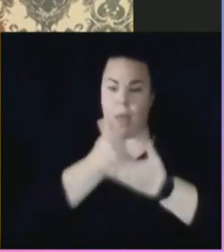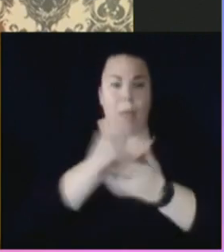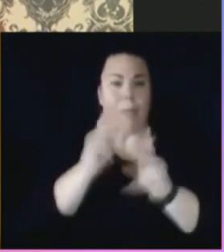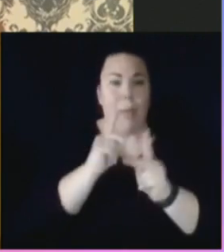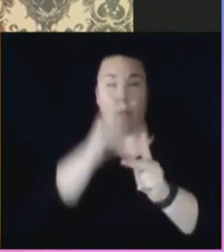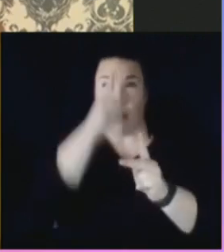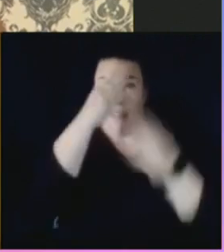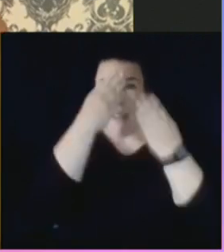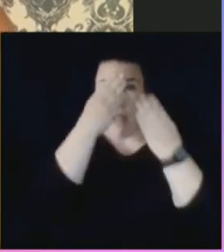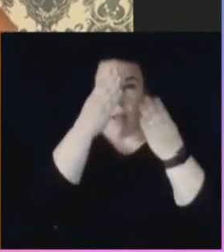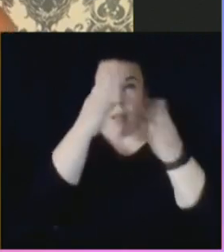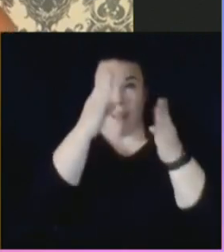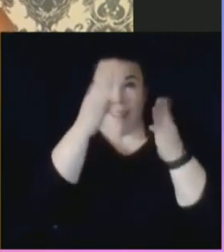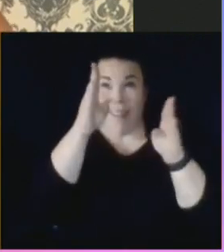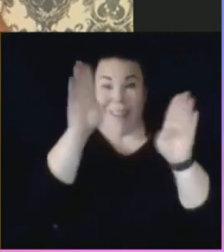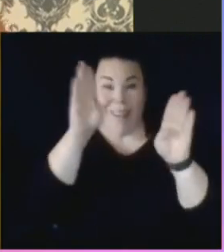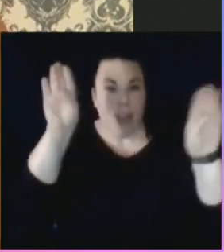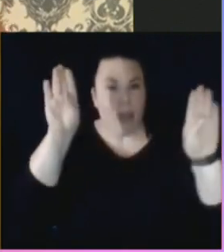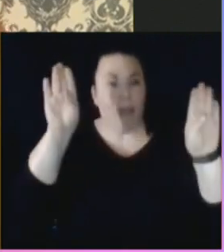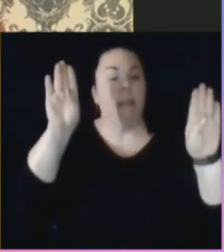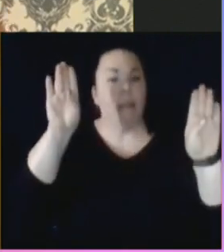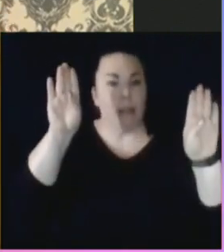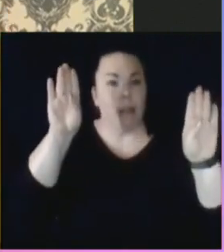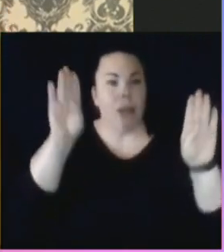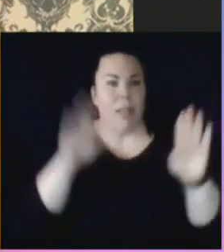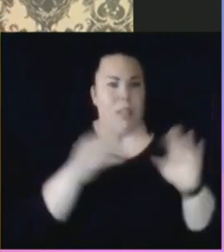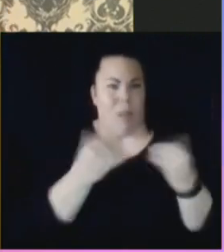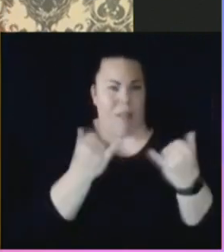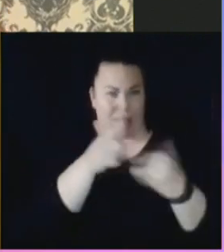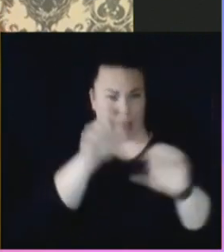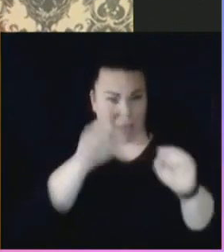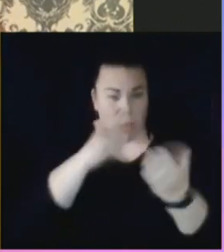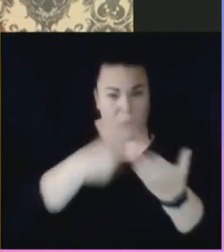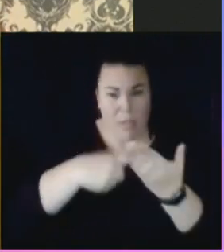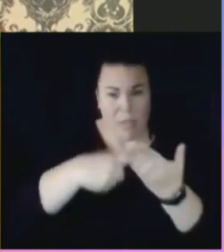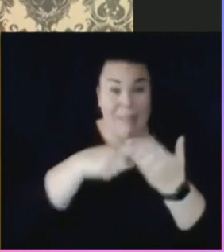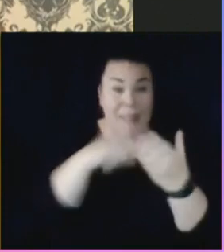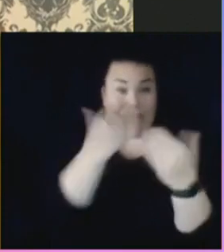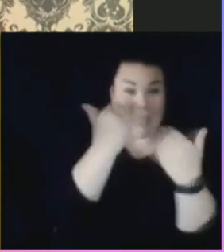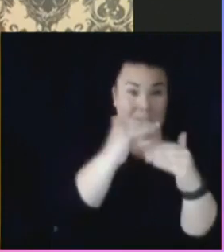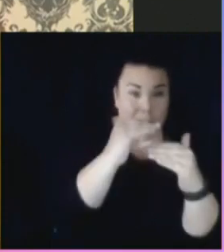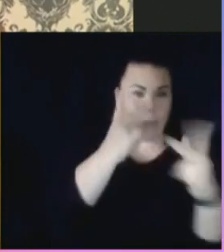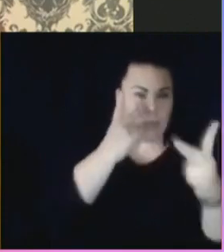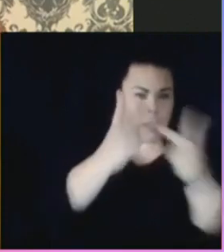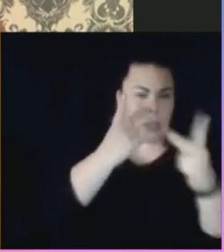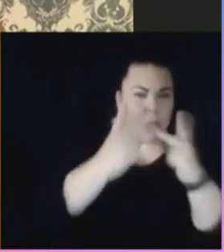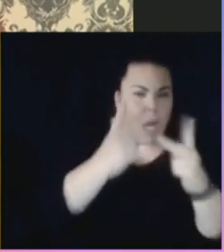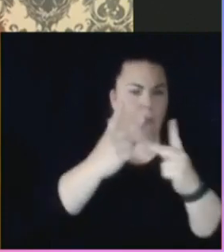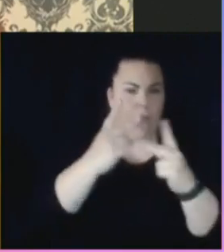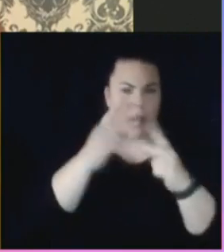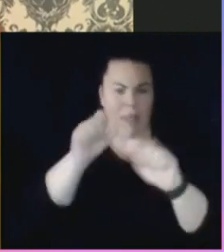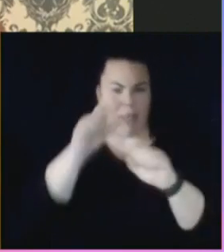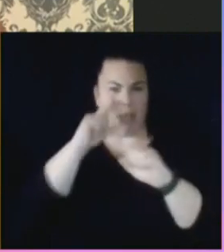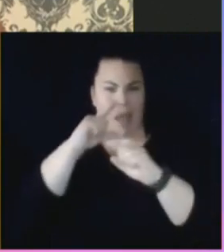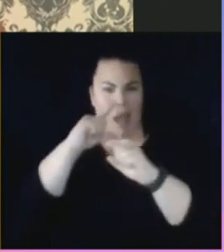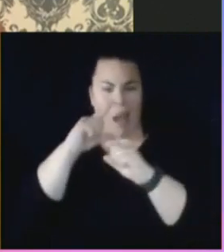that tension between the limitation of sight and the power of sight and how that imagination through